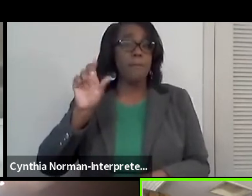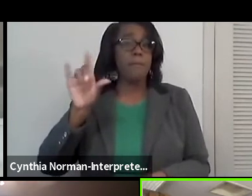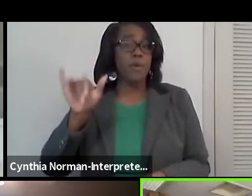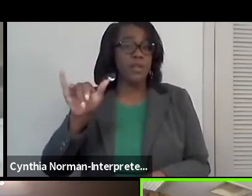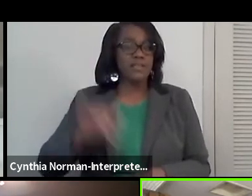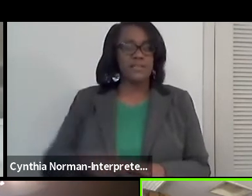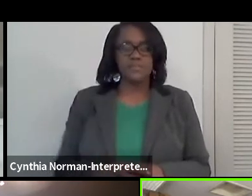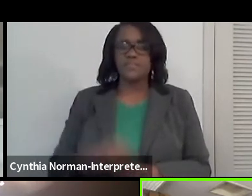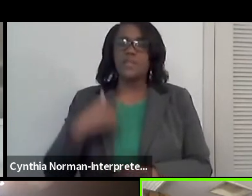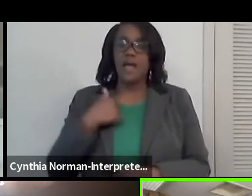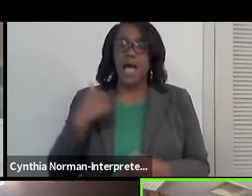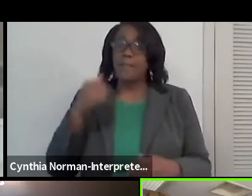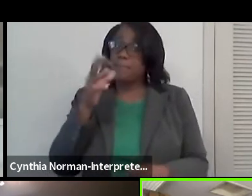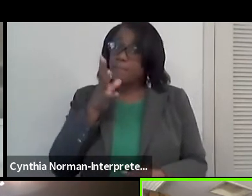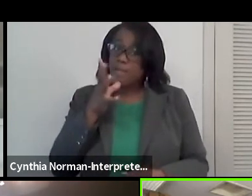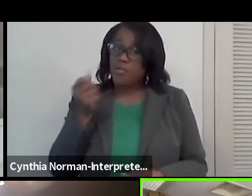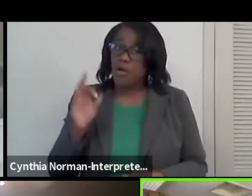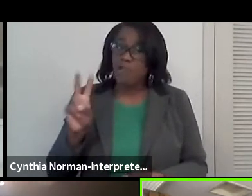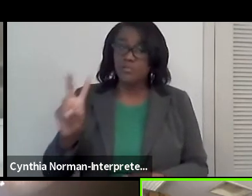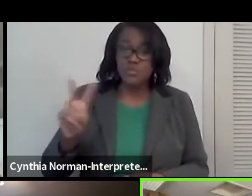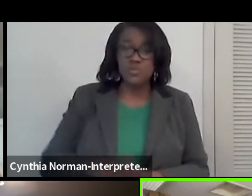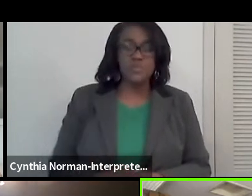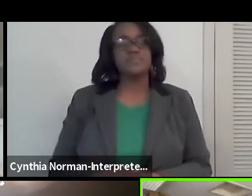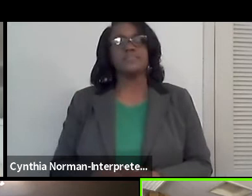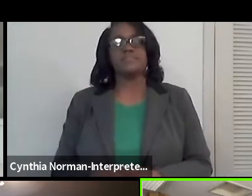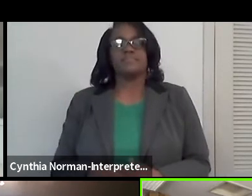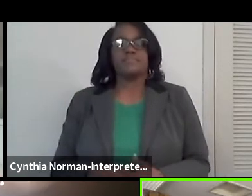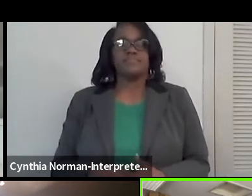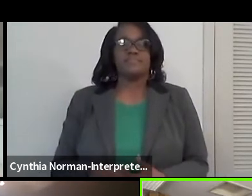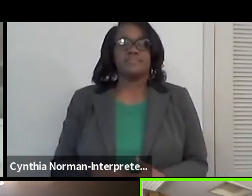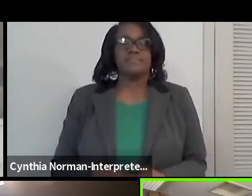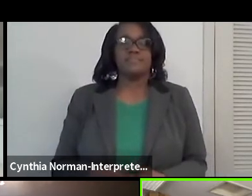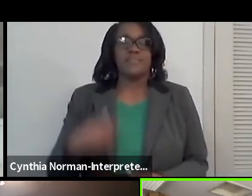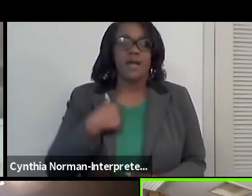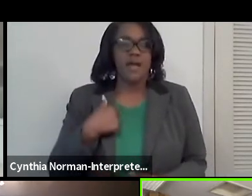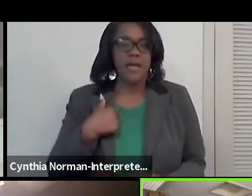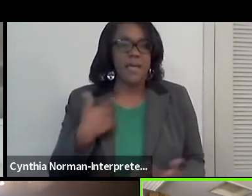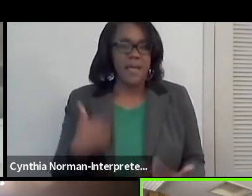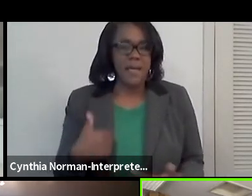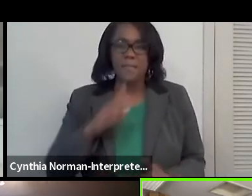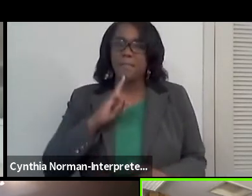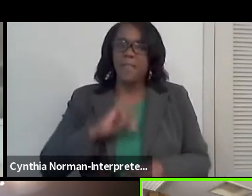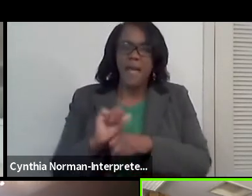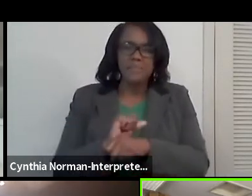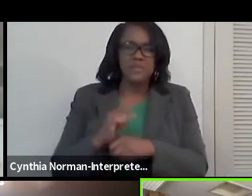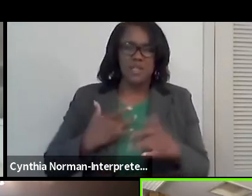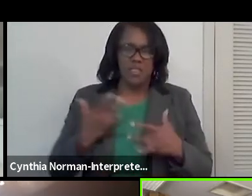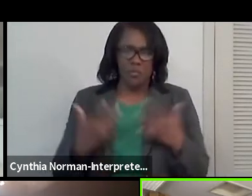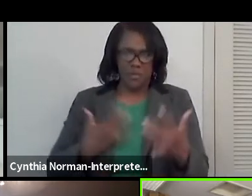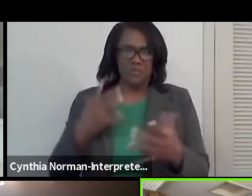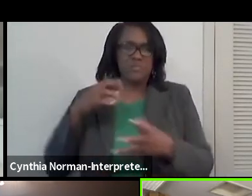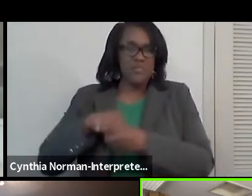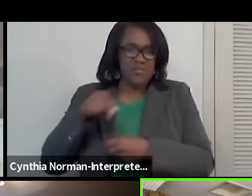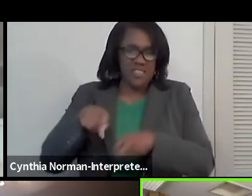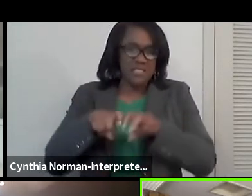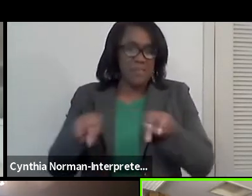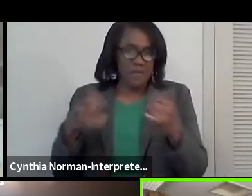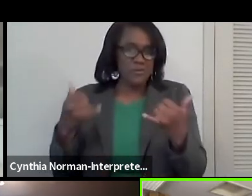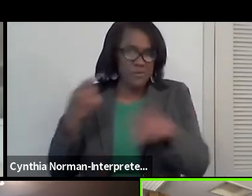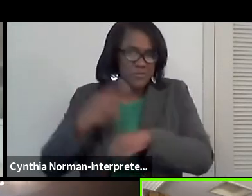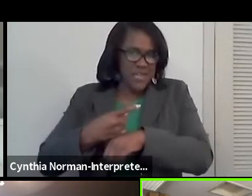And I am a mother of two, and I am absolutely thrilled to be partaking in this panel today and